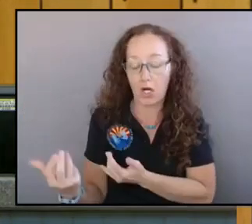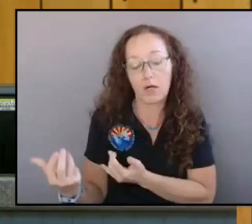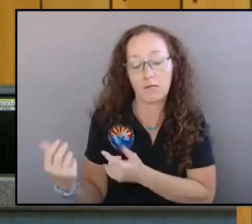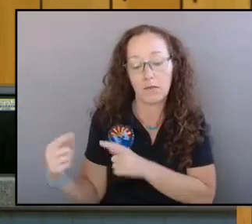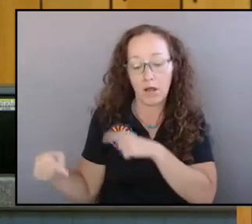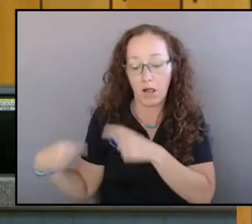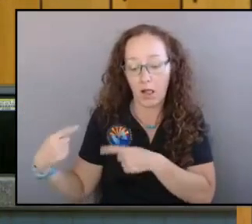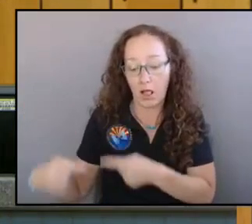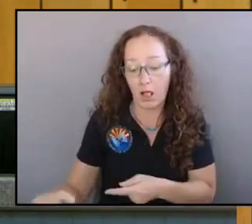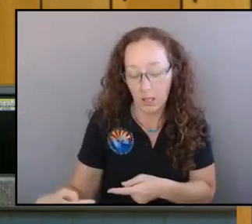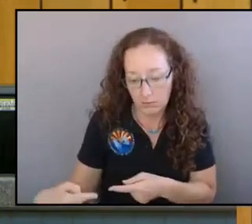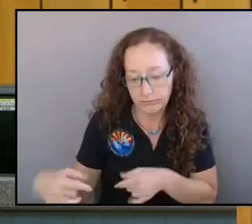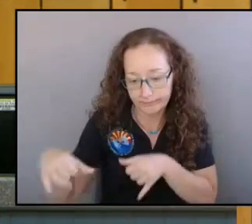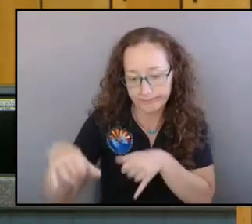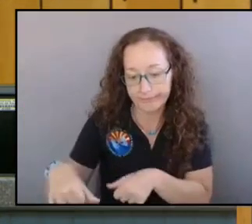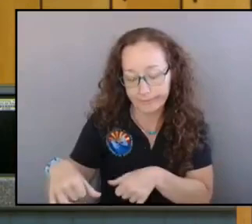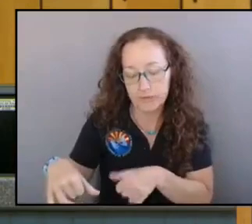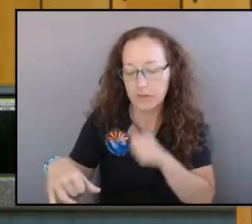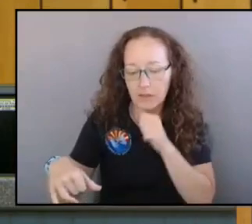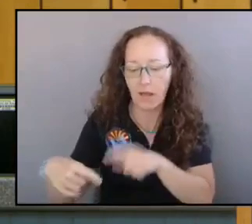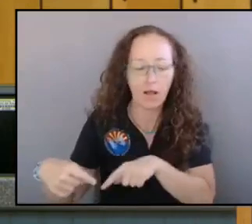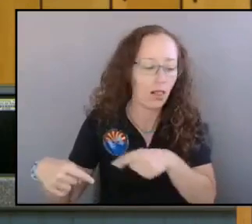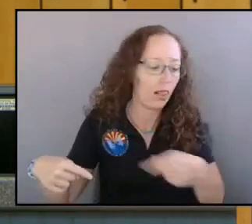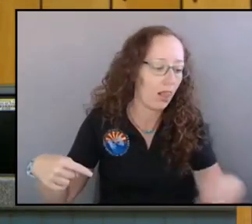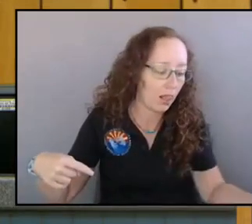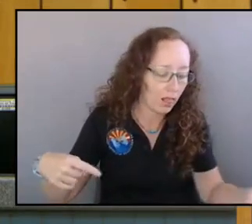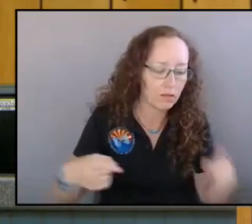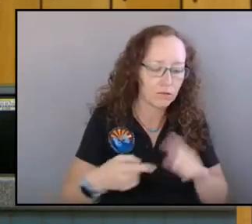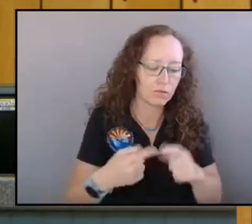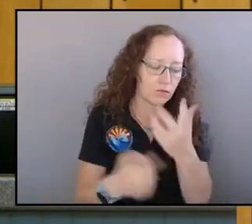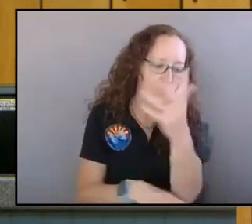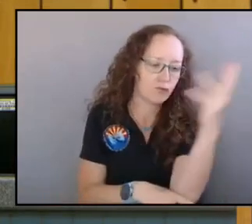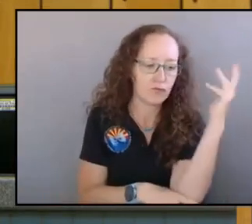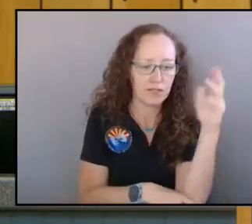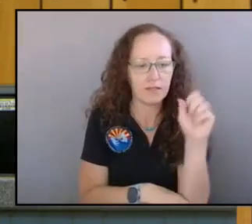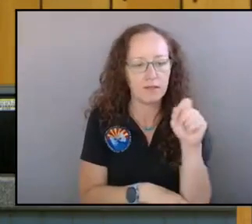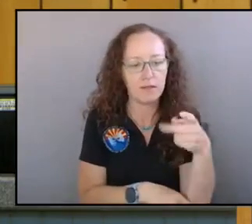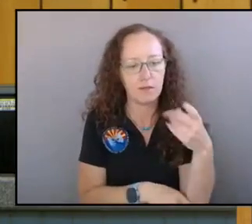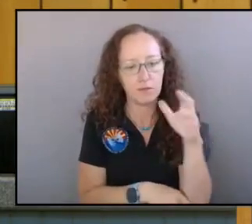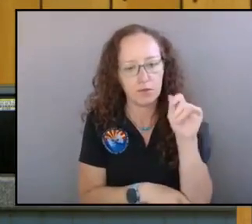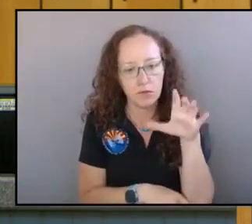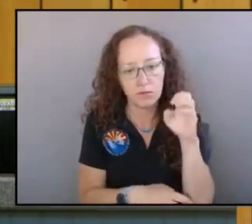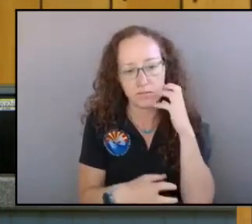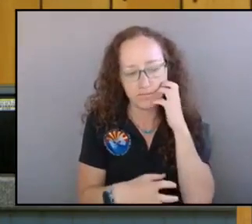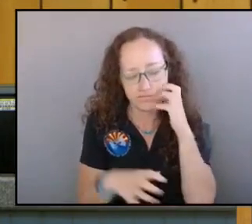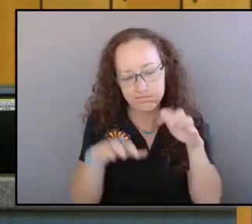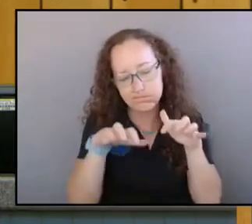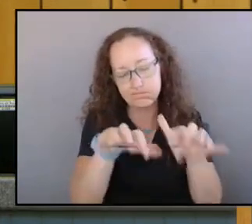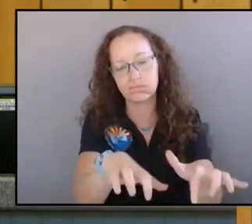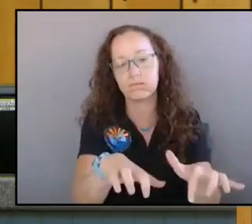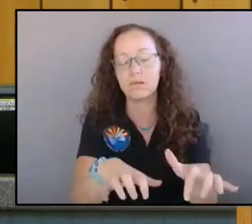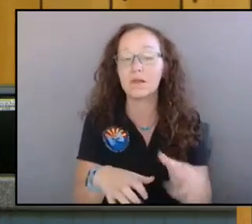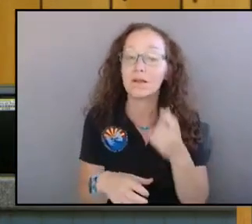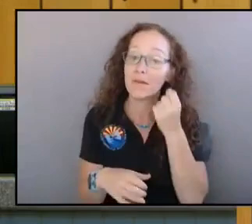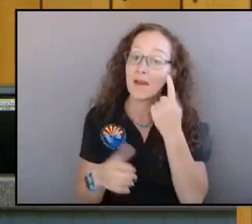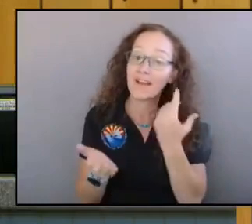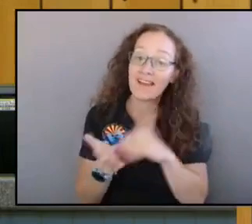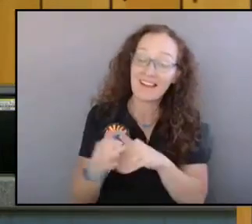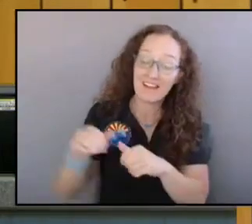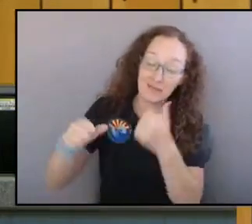here to the northeast. And as a reminder, that's 1,500 feet of elevation gain in about a mile.